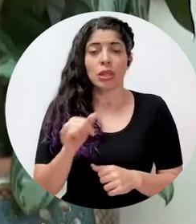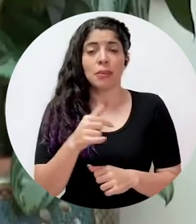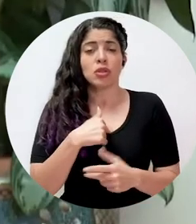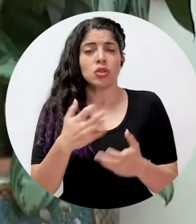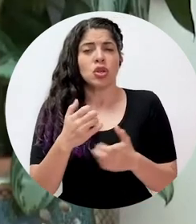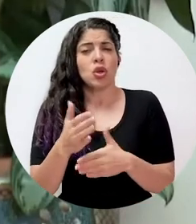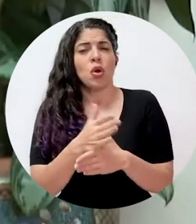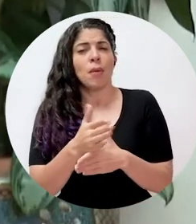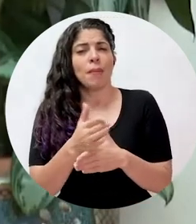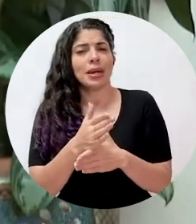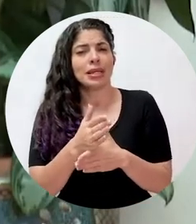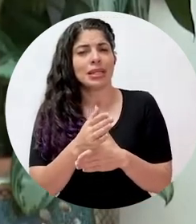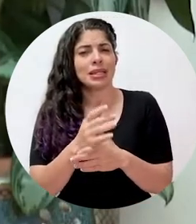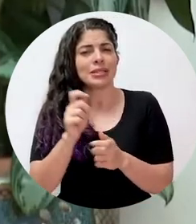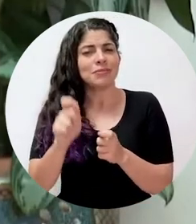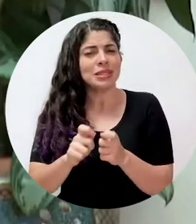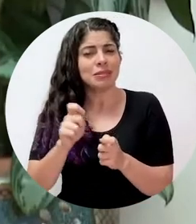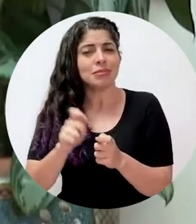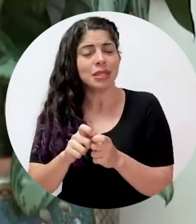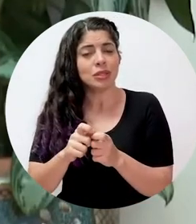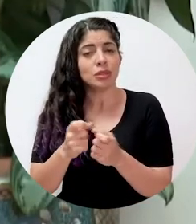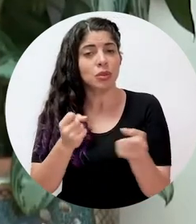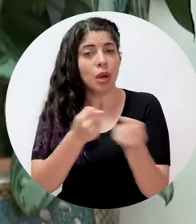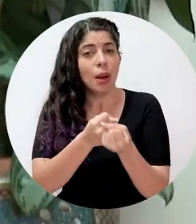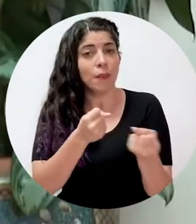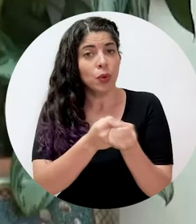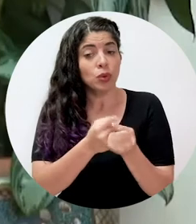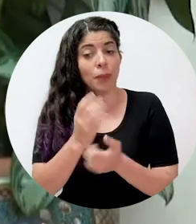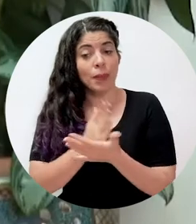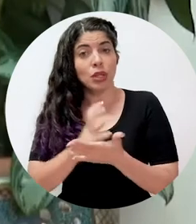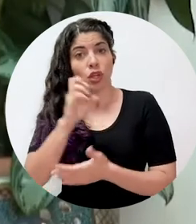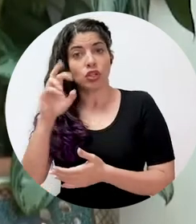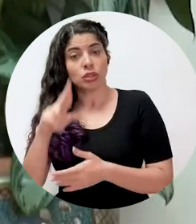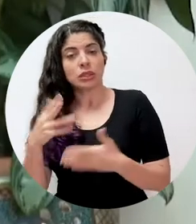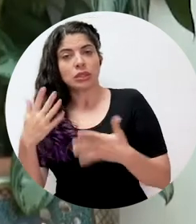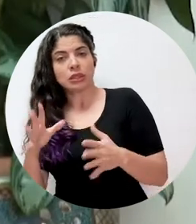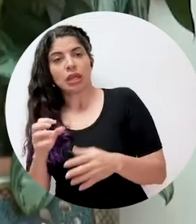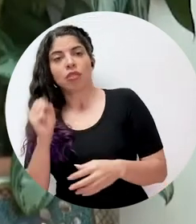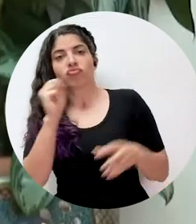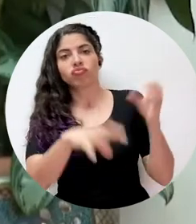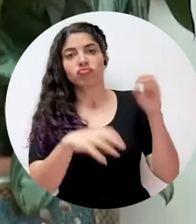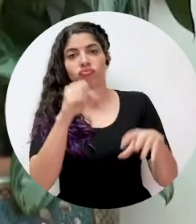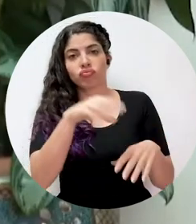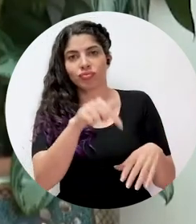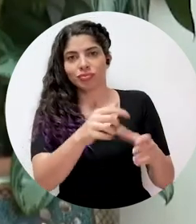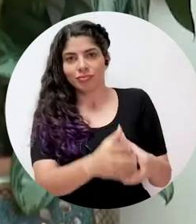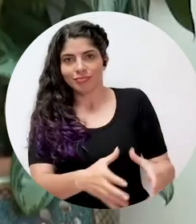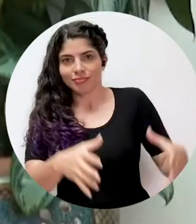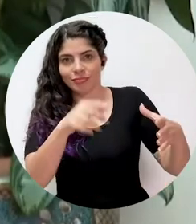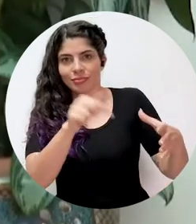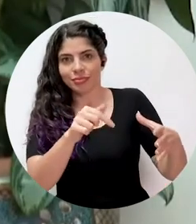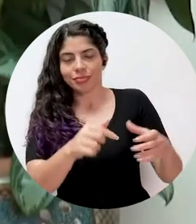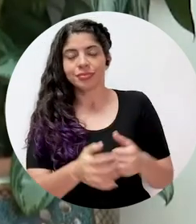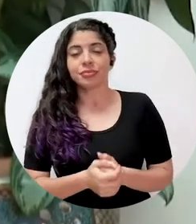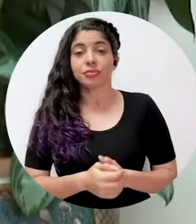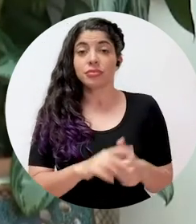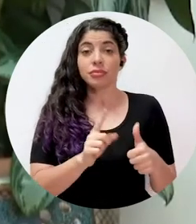like also to share the specific concrete contributions of Costa Rica to this